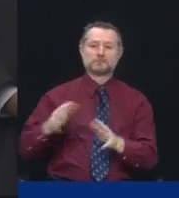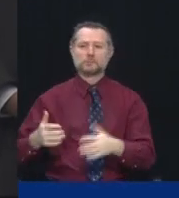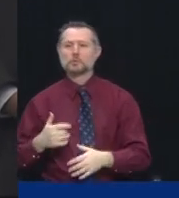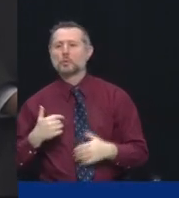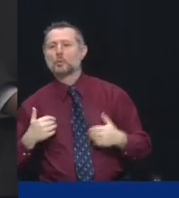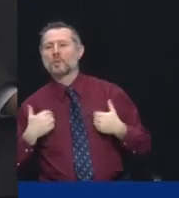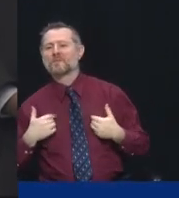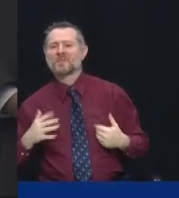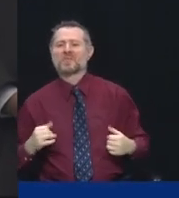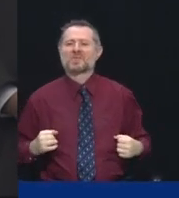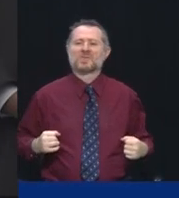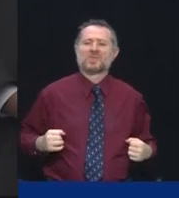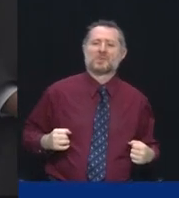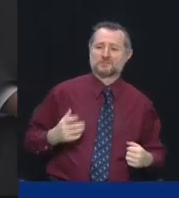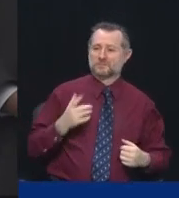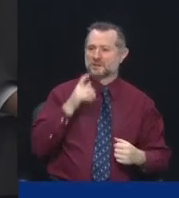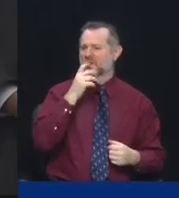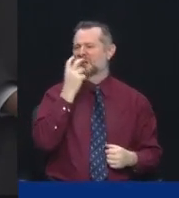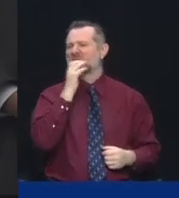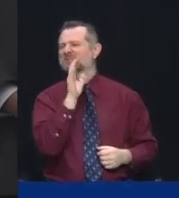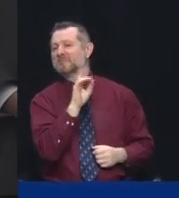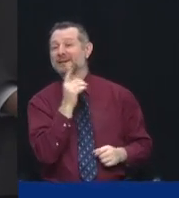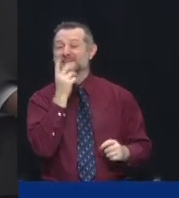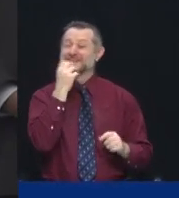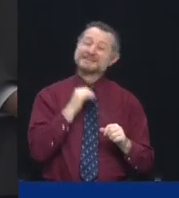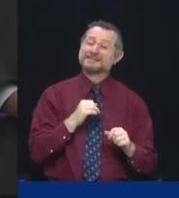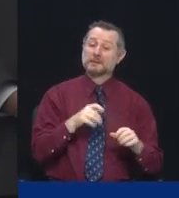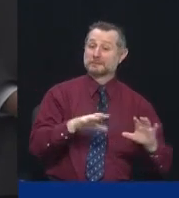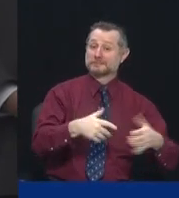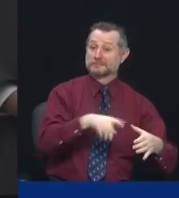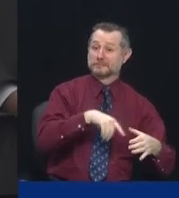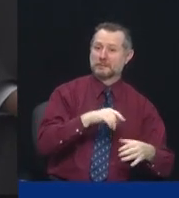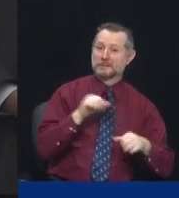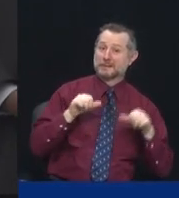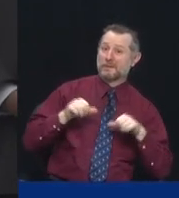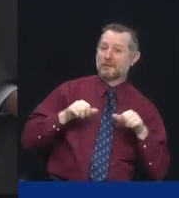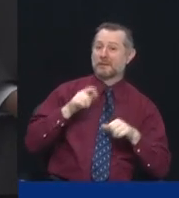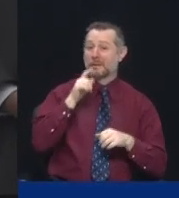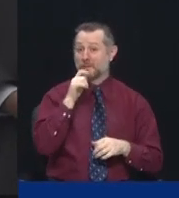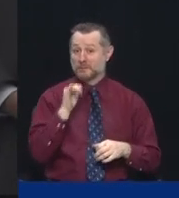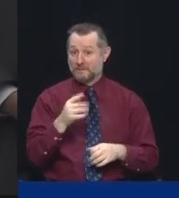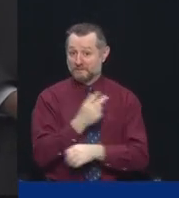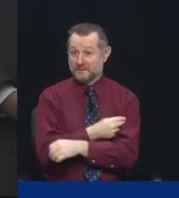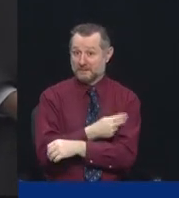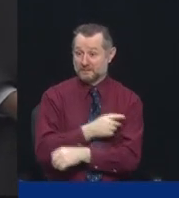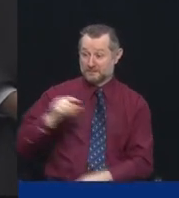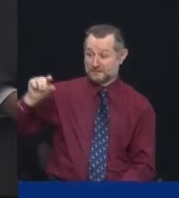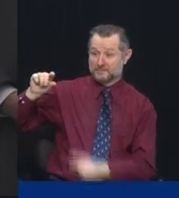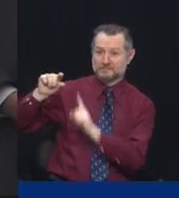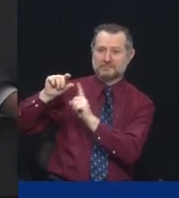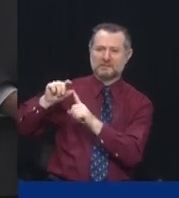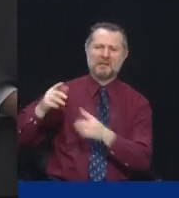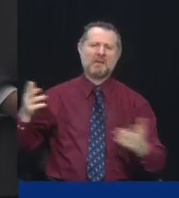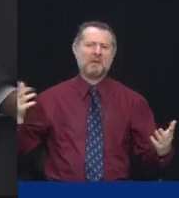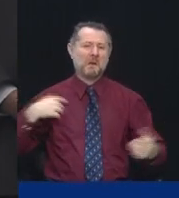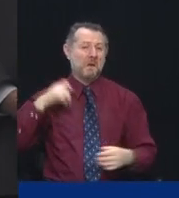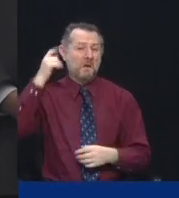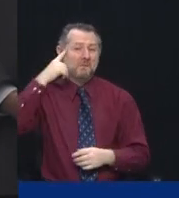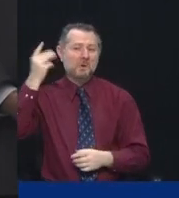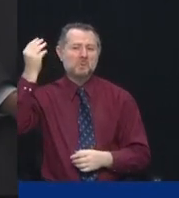are the doubtful? Doubtful are people who doubt the vaccine. Well, government says I should get